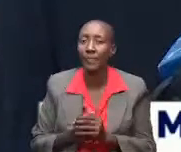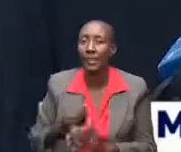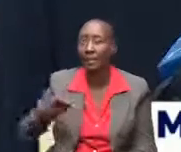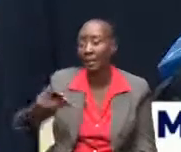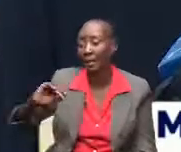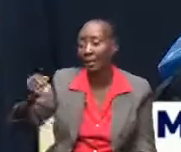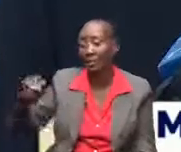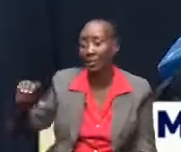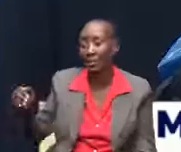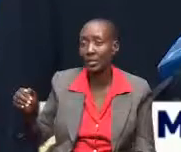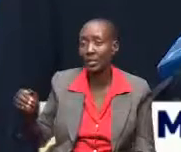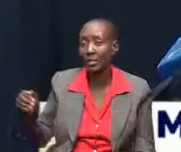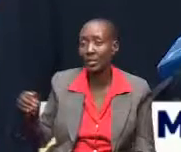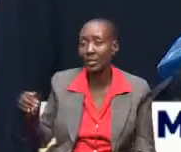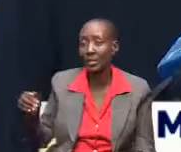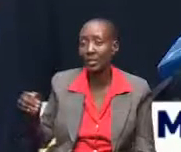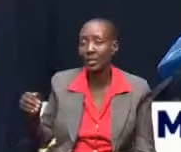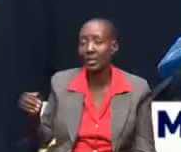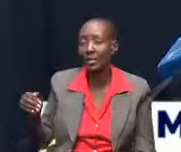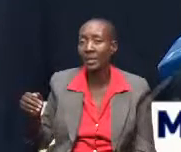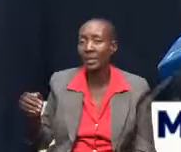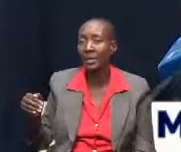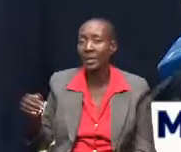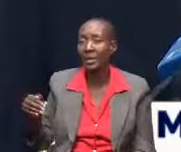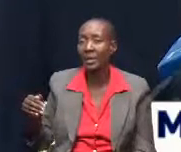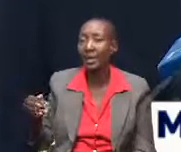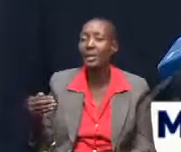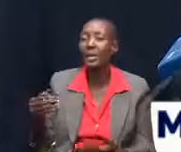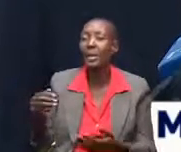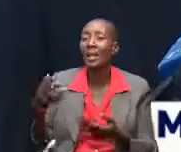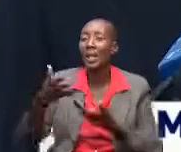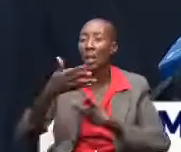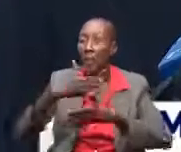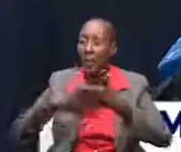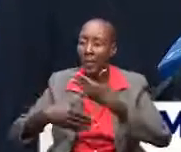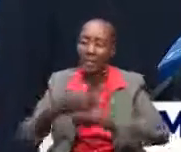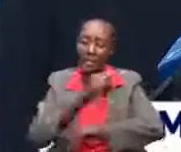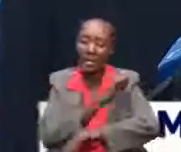county multi-agency emergency response committees are